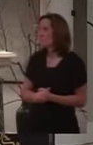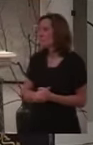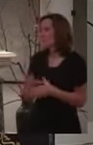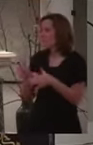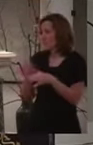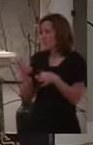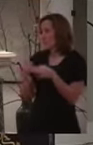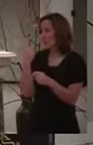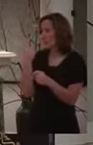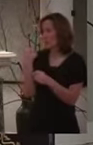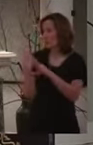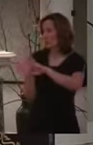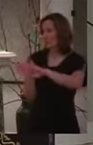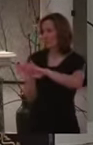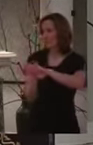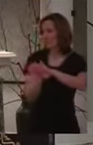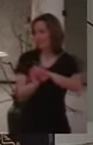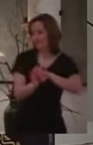Story one.